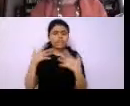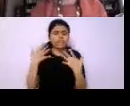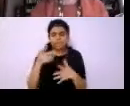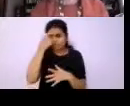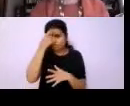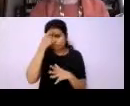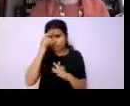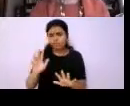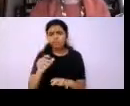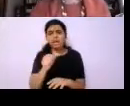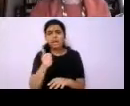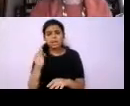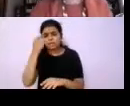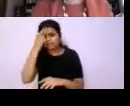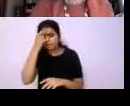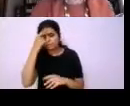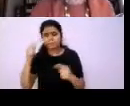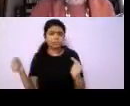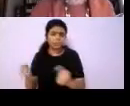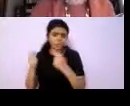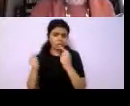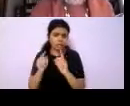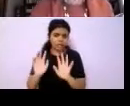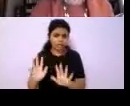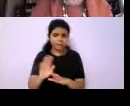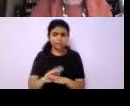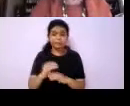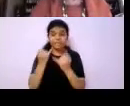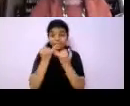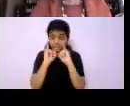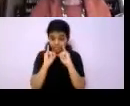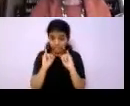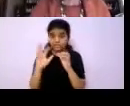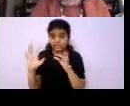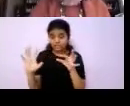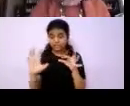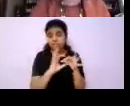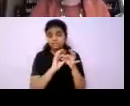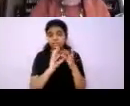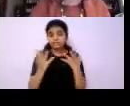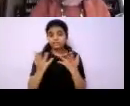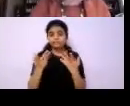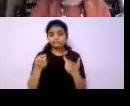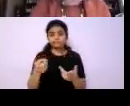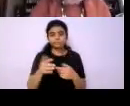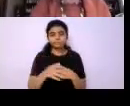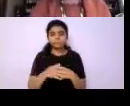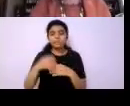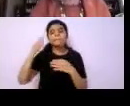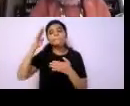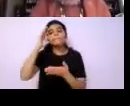Another problem with arguments for independence is that they trade on the belief that fewer